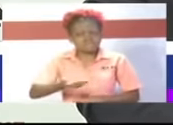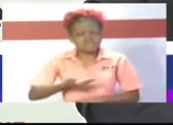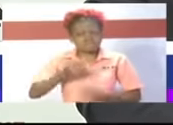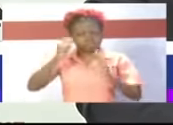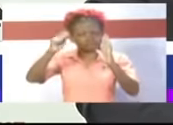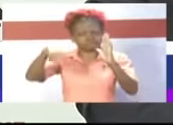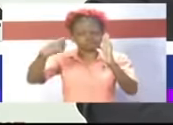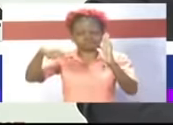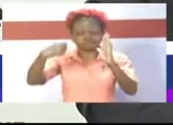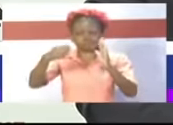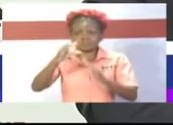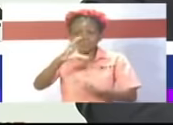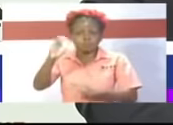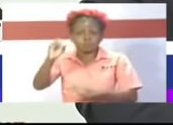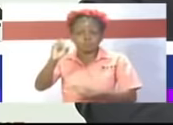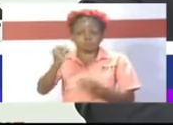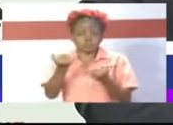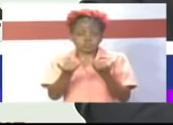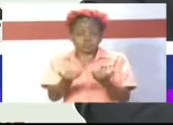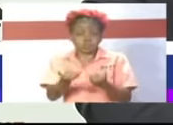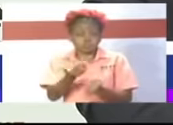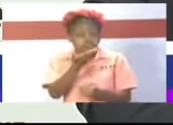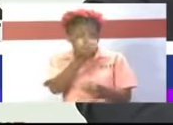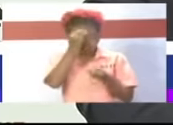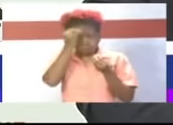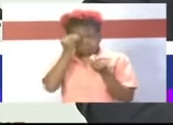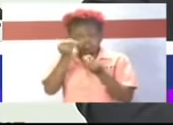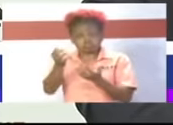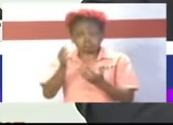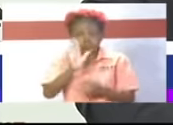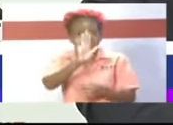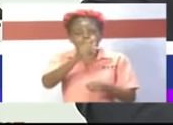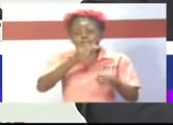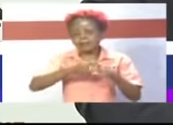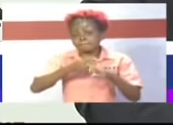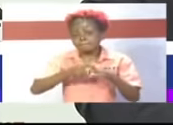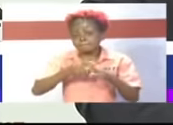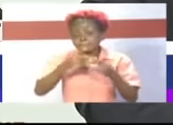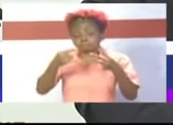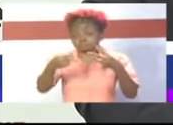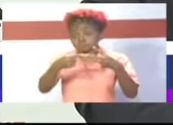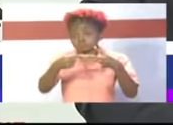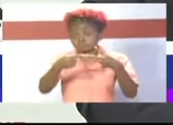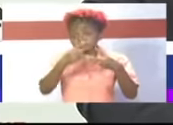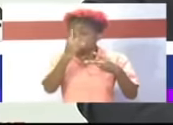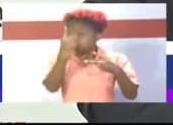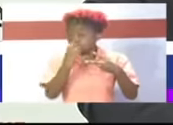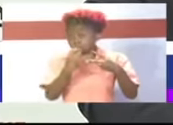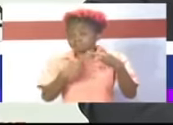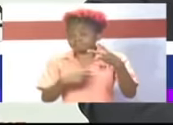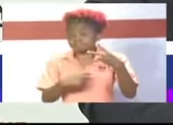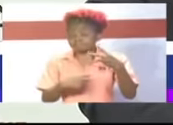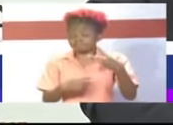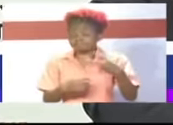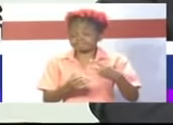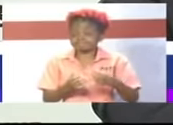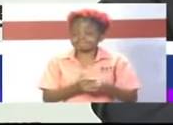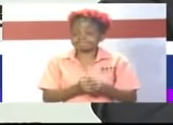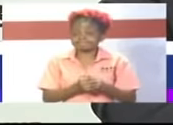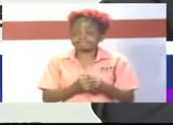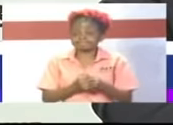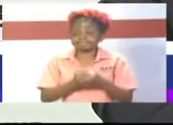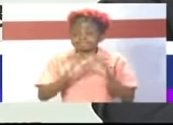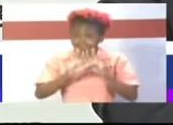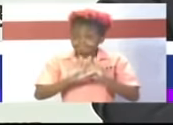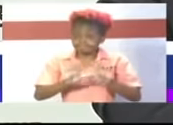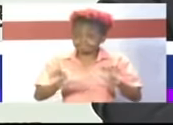before posing your questions. And in the interest of time, we ask for a maximum of 2 concise questions per media